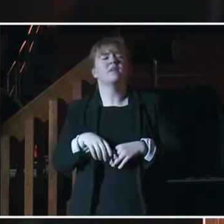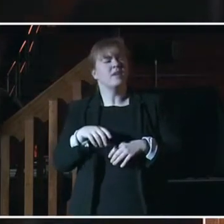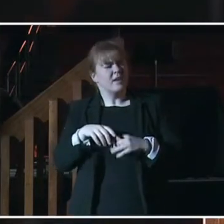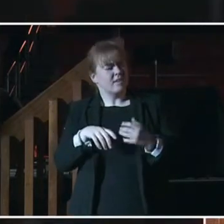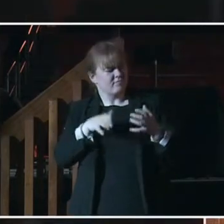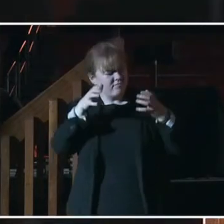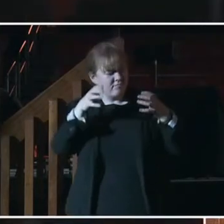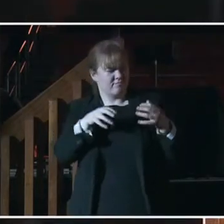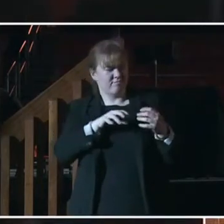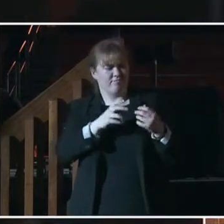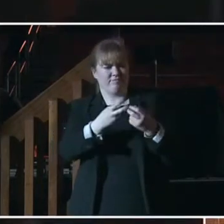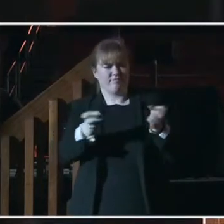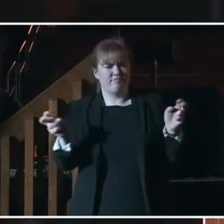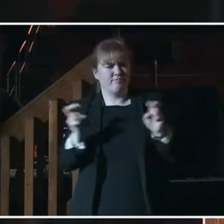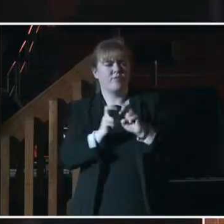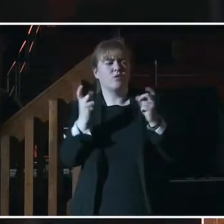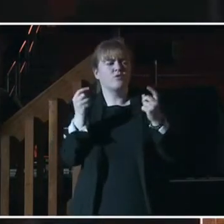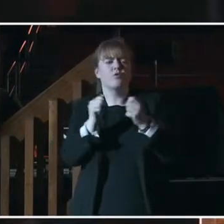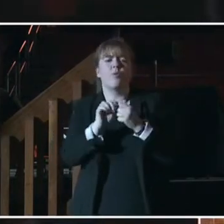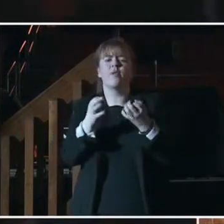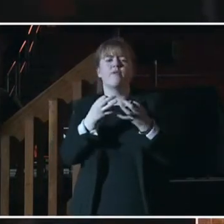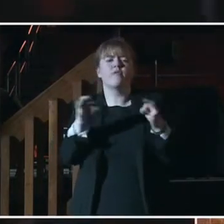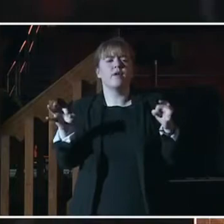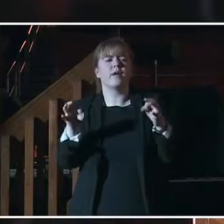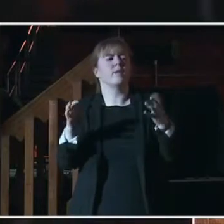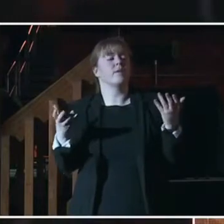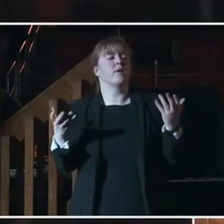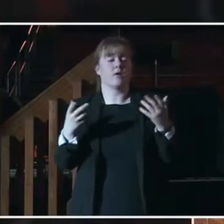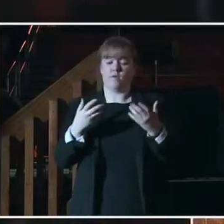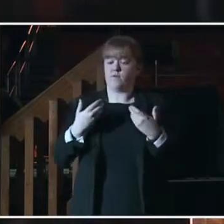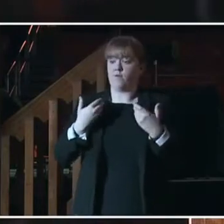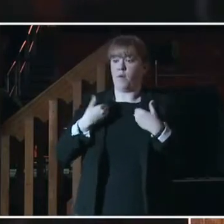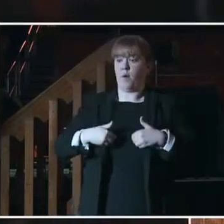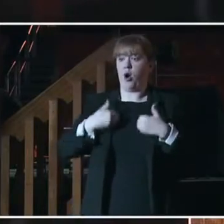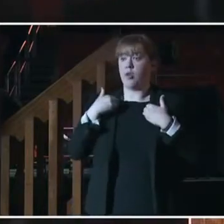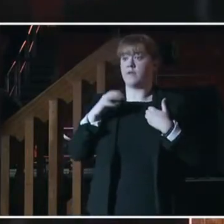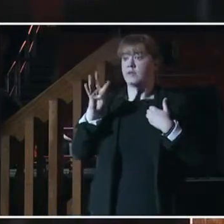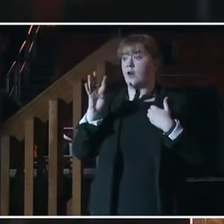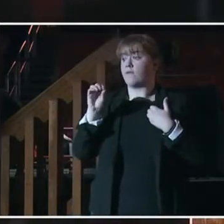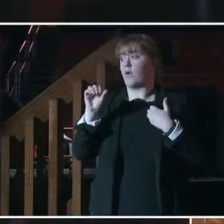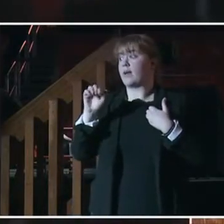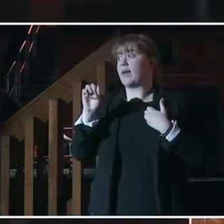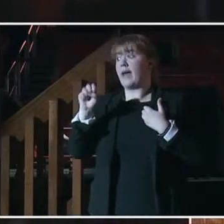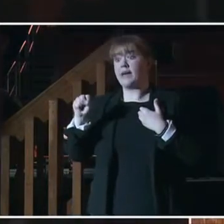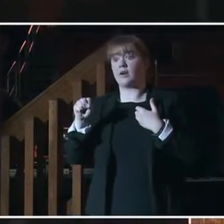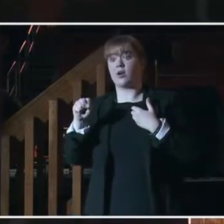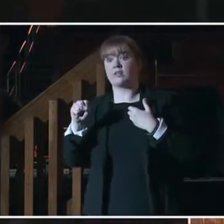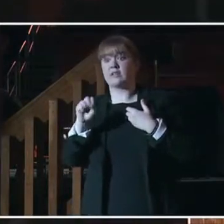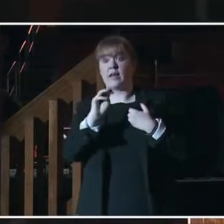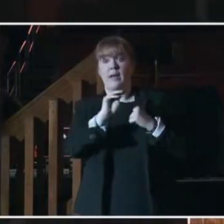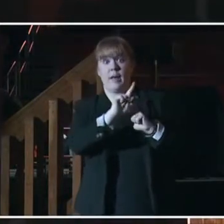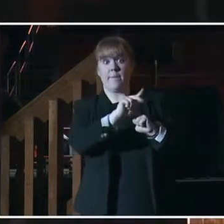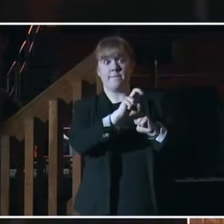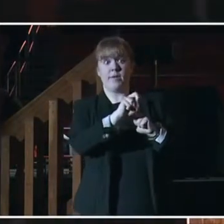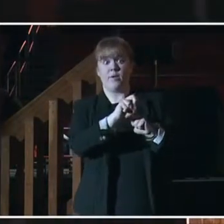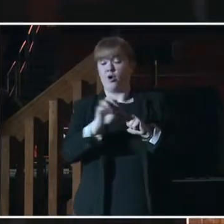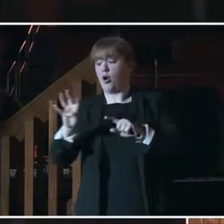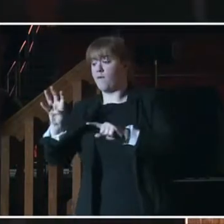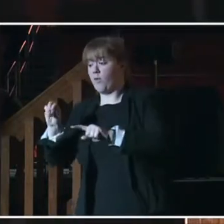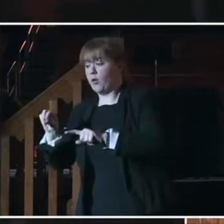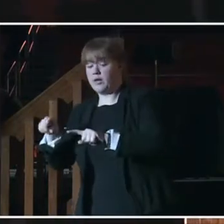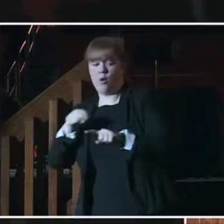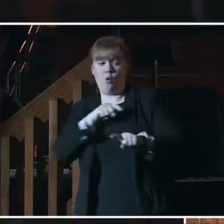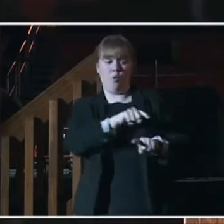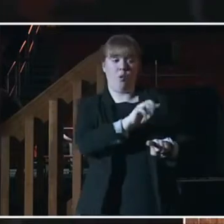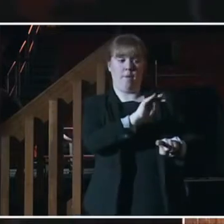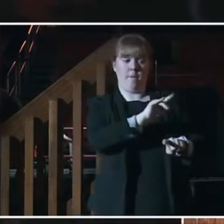what they would do with their freedom on behalf of all of us to secure 40 acres and a mule. We'll get back to the fact that we don't have the 40 acres or the mule,